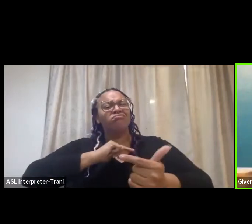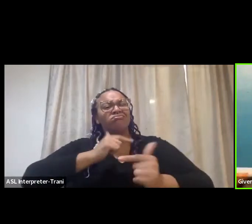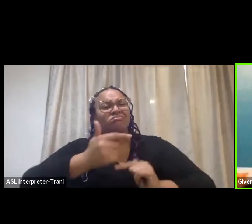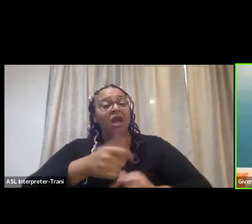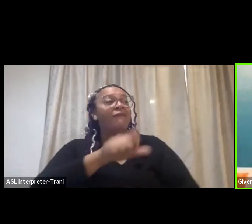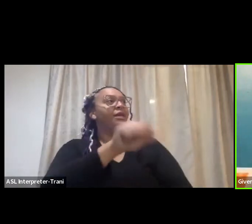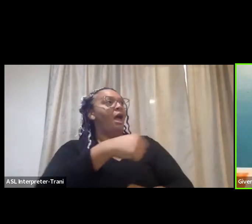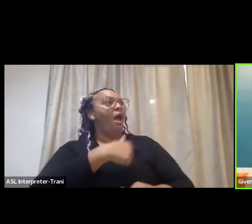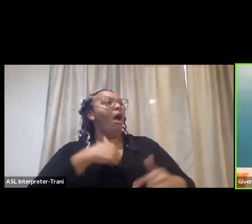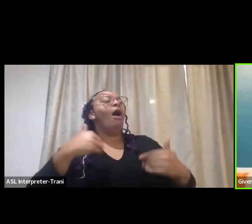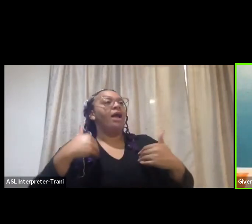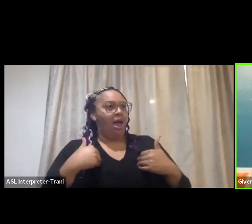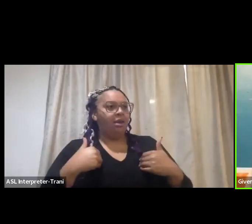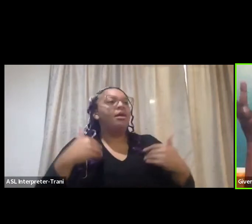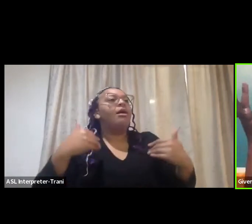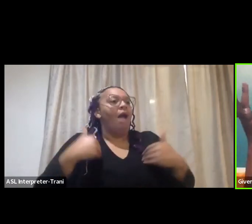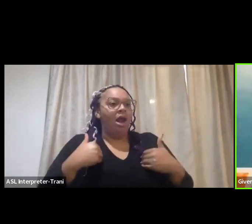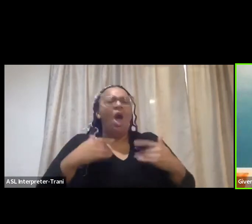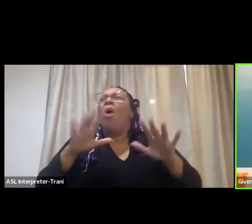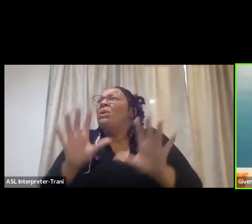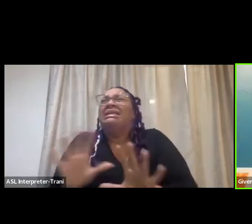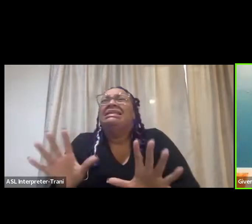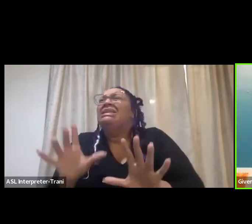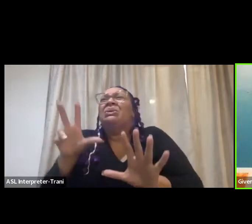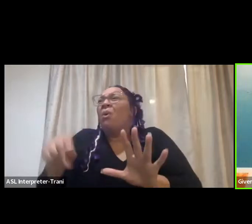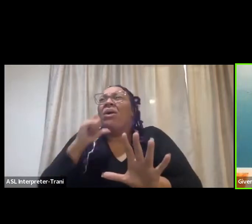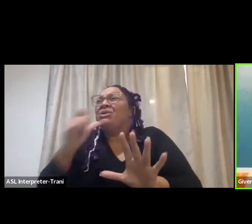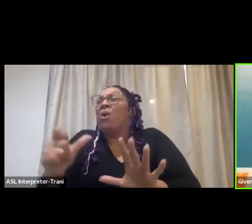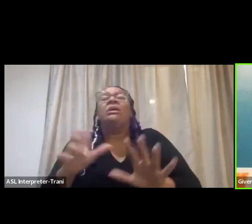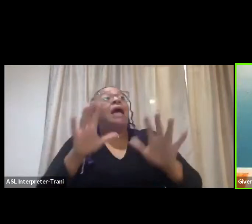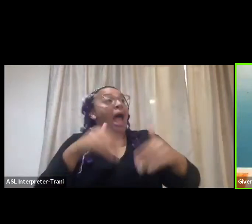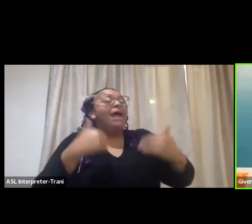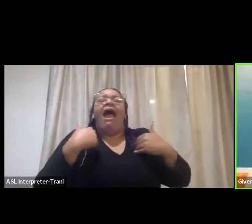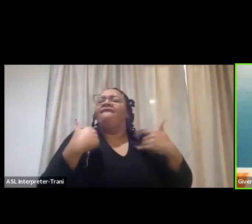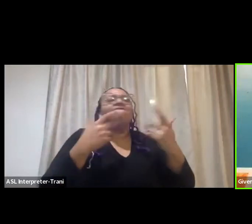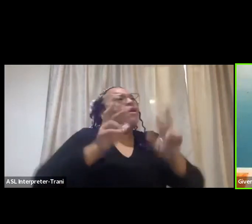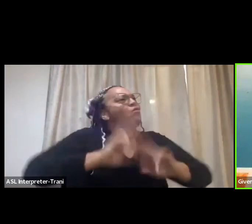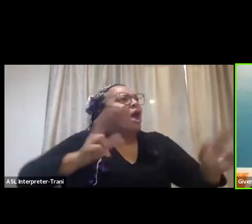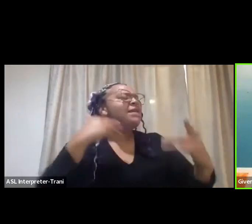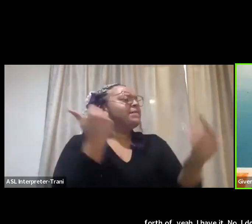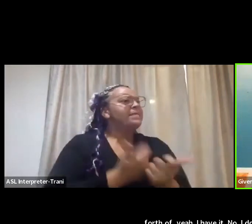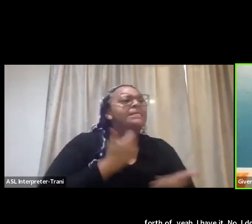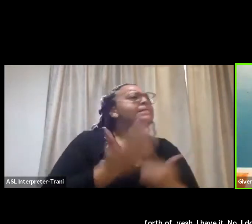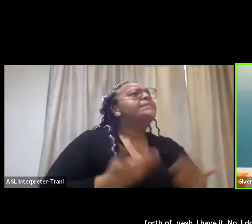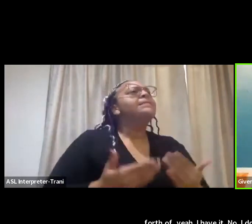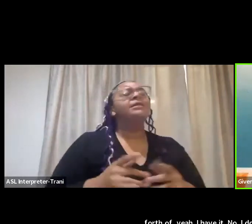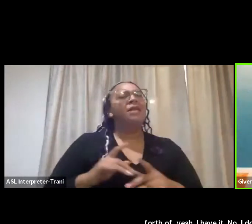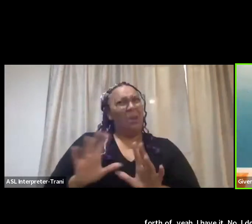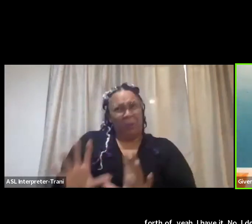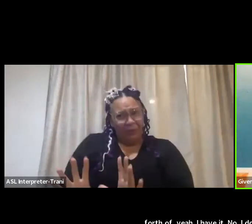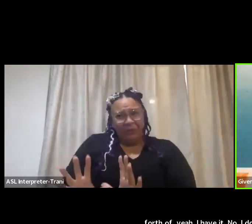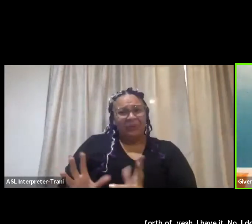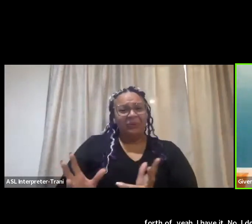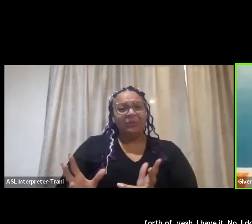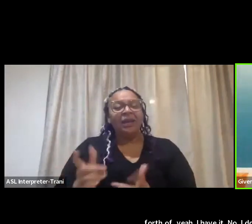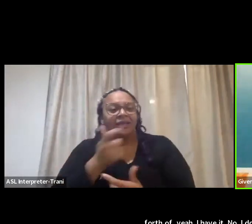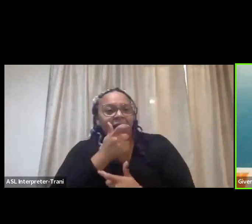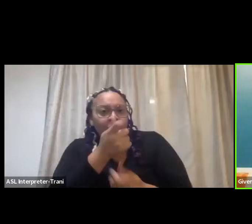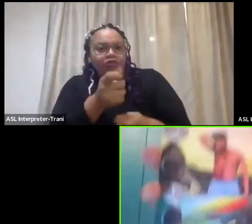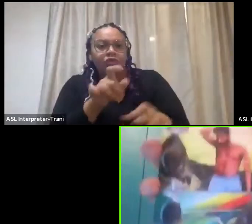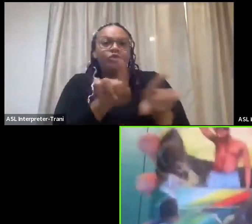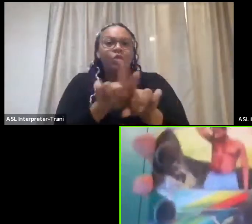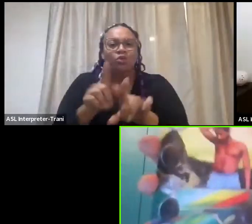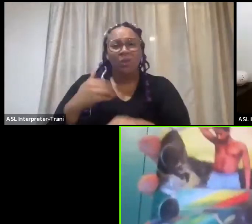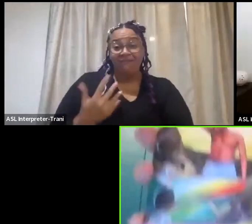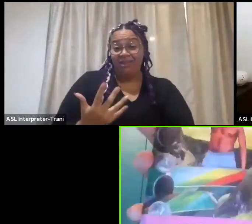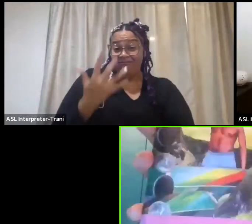it. No, I don't have it. Yeah, I do. No, I don't. And it's interesting to also have the 5 next